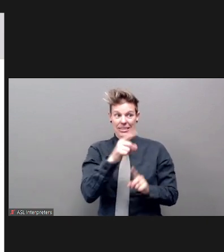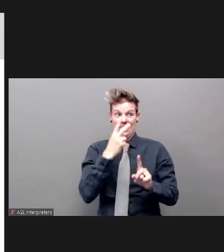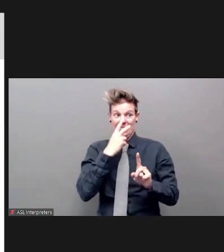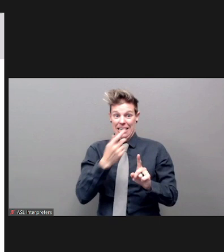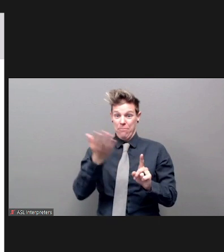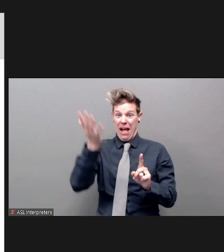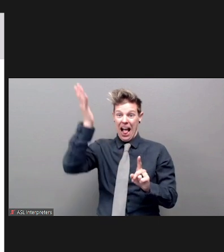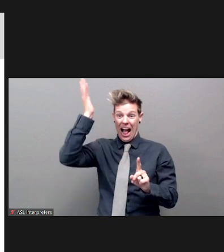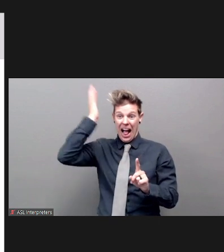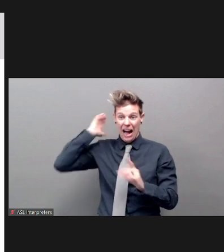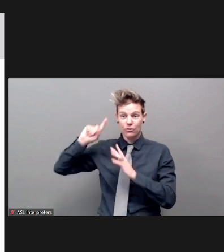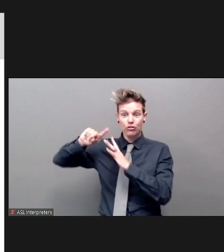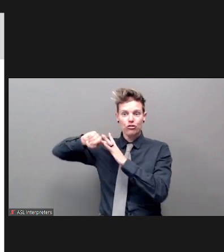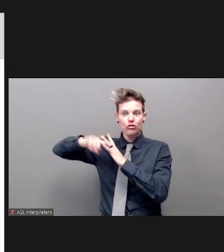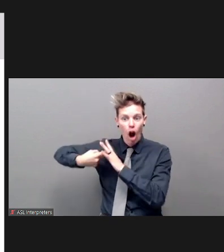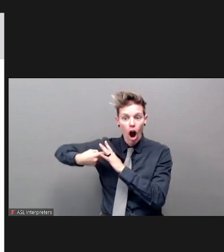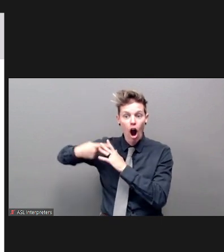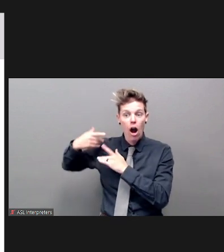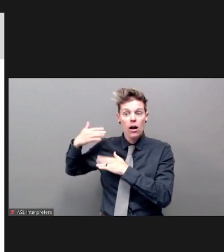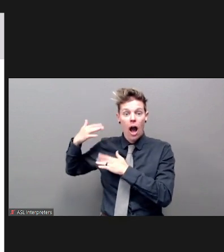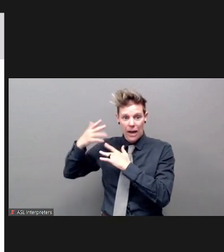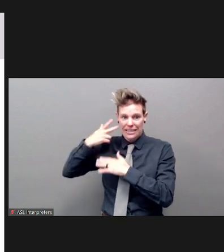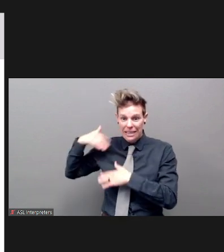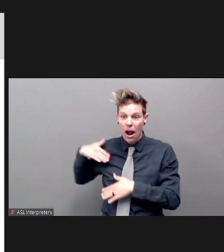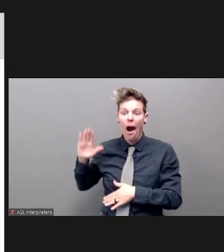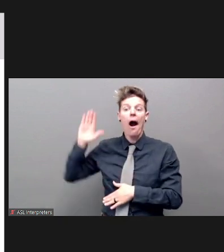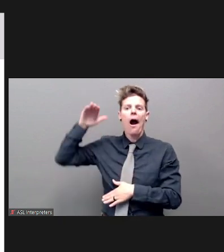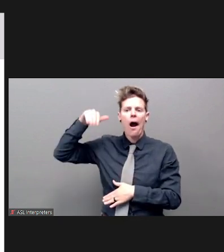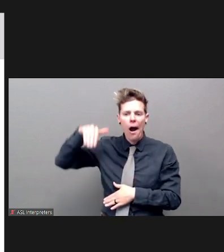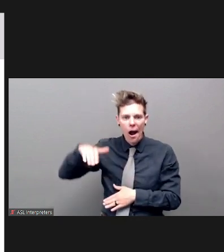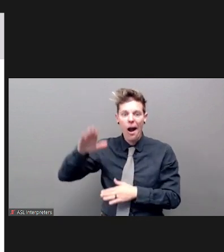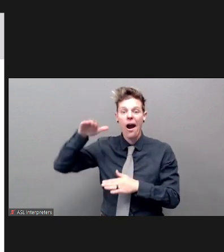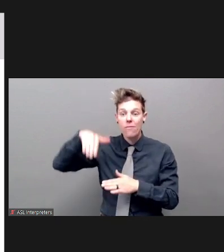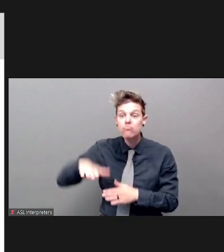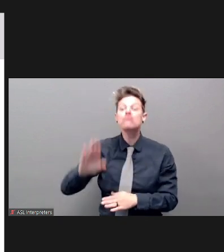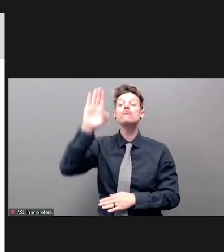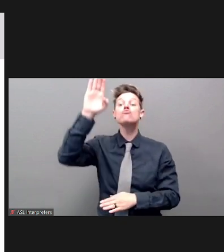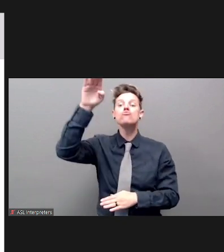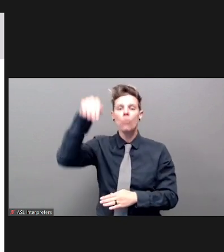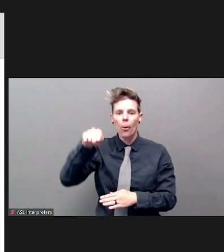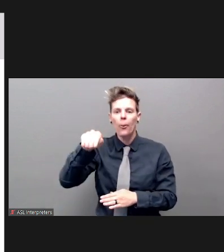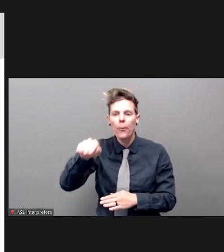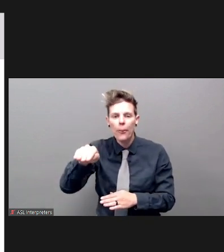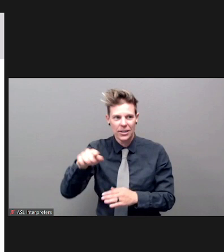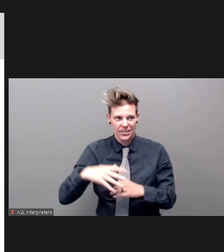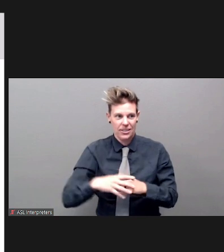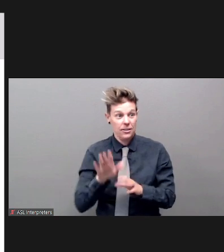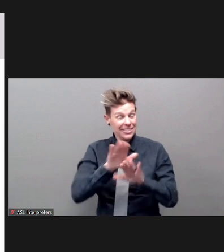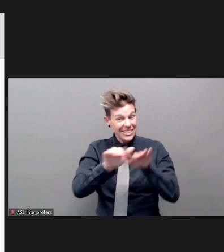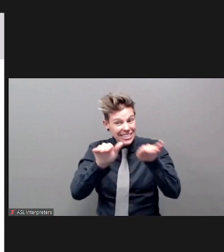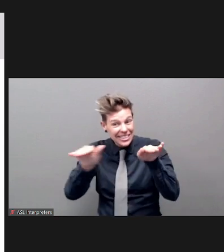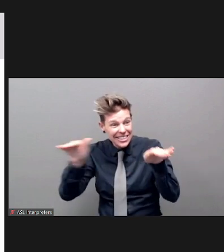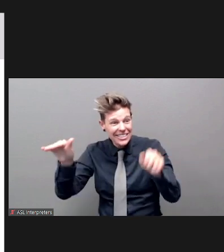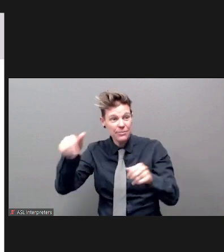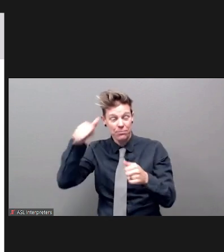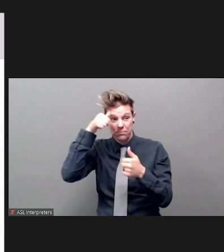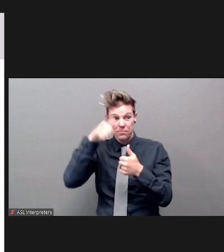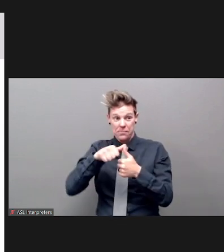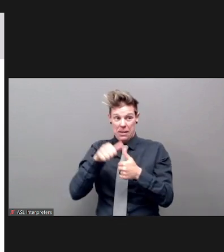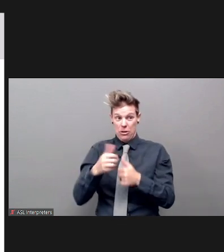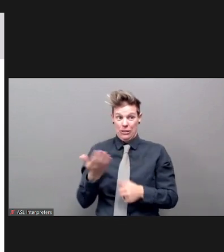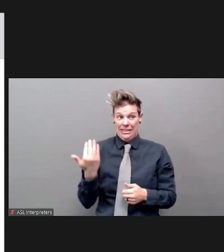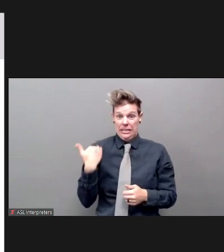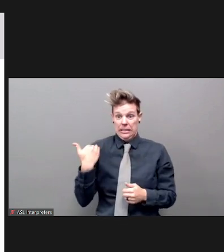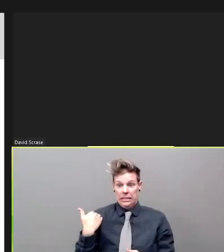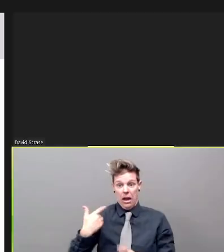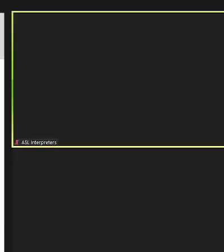pandemic. I always reflect on how we thought the wave in April, which you can't even see anymore, was such a big